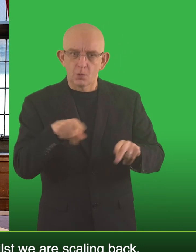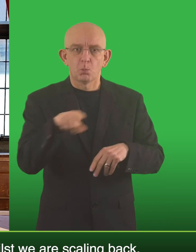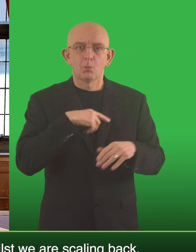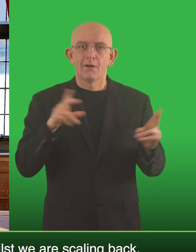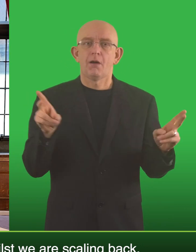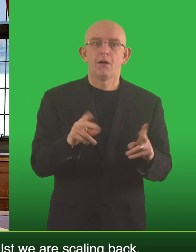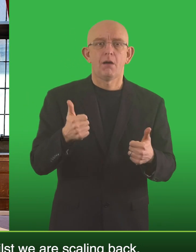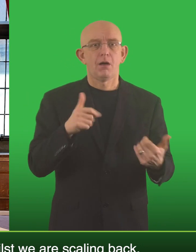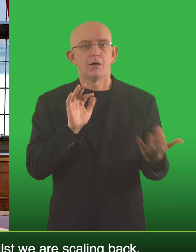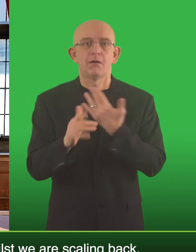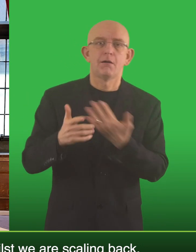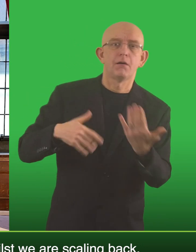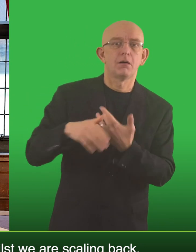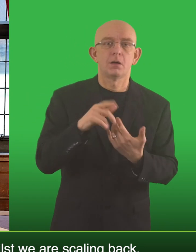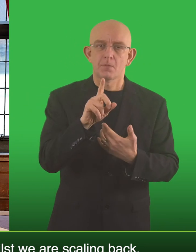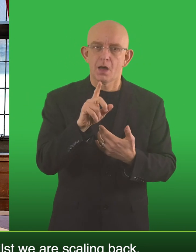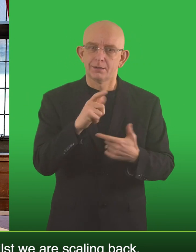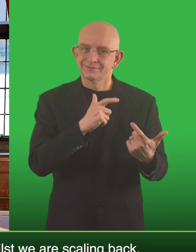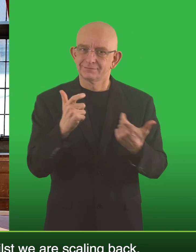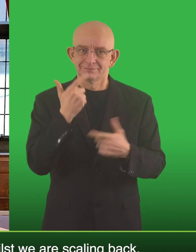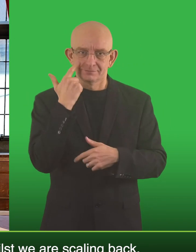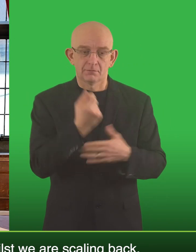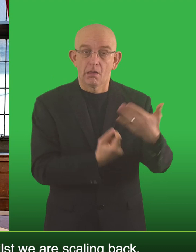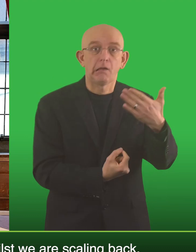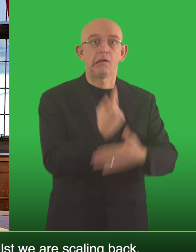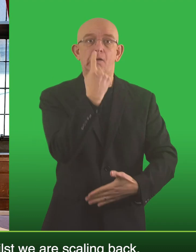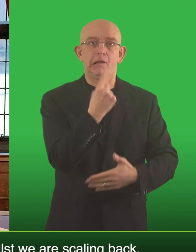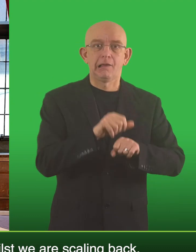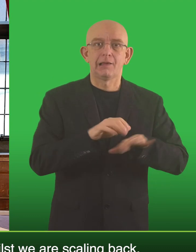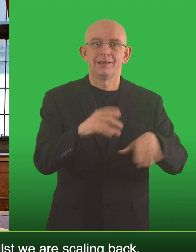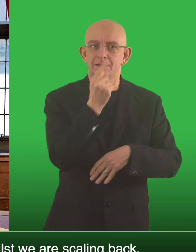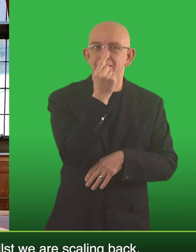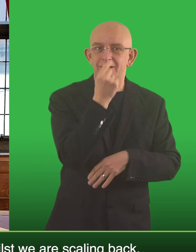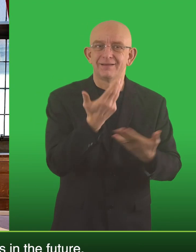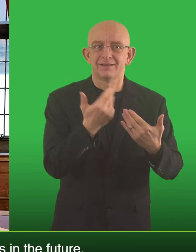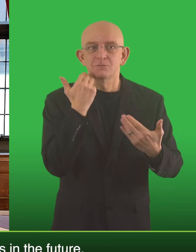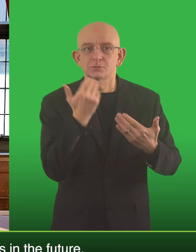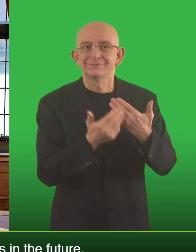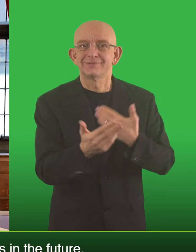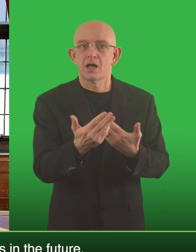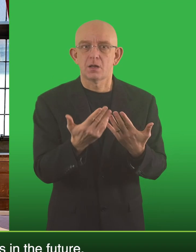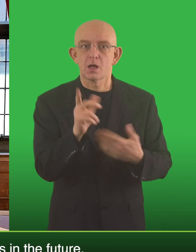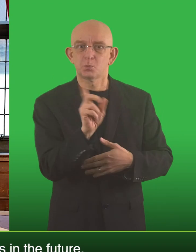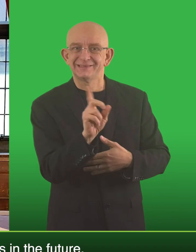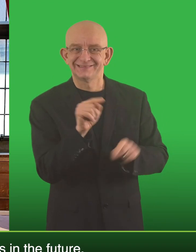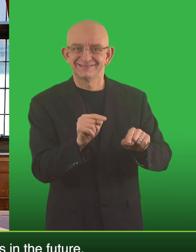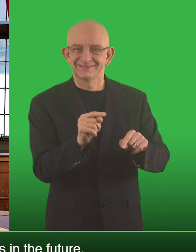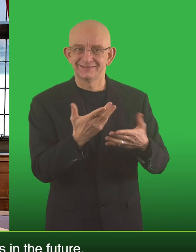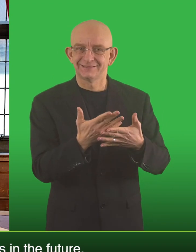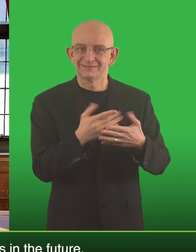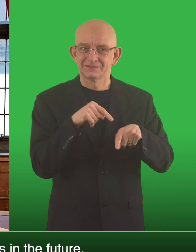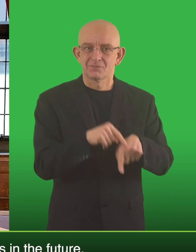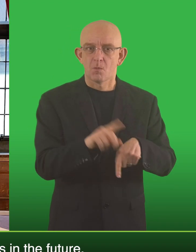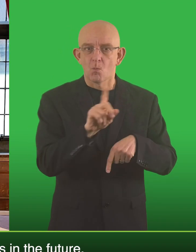plays out. So whilst we are scaling back, I think we should be realistic that there may well be flare-ups, there may well be significant waves in the